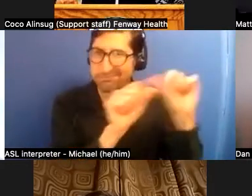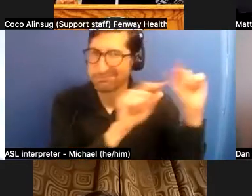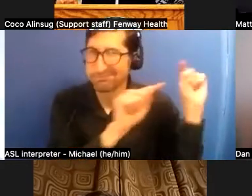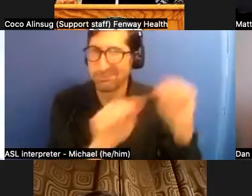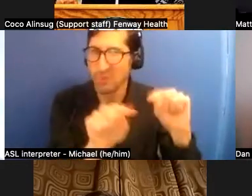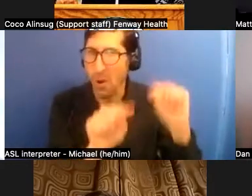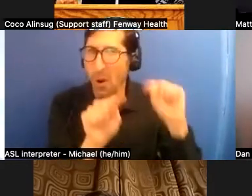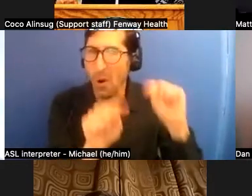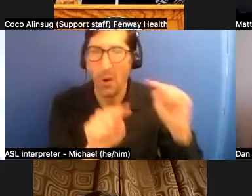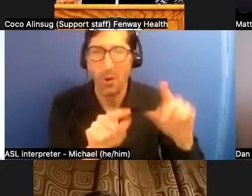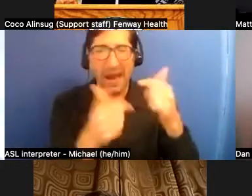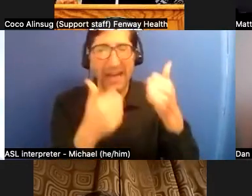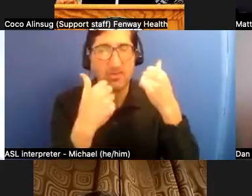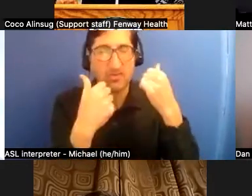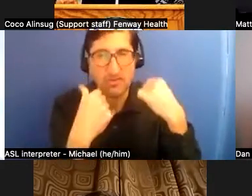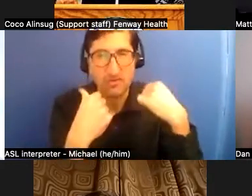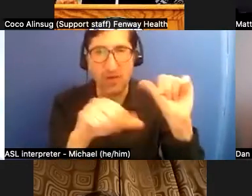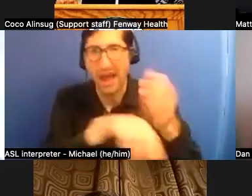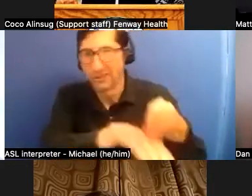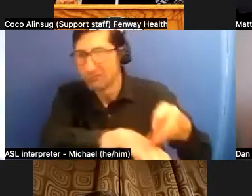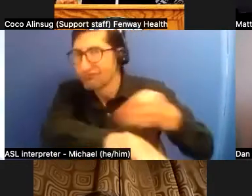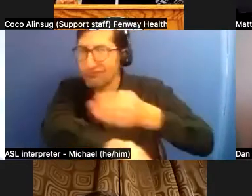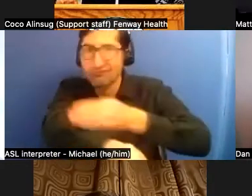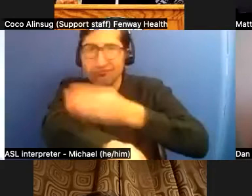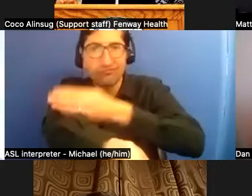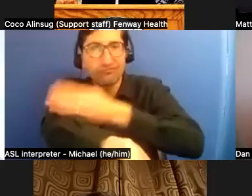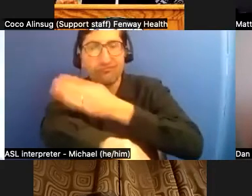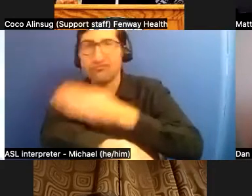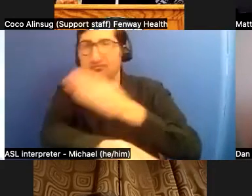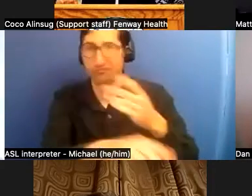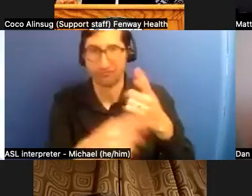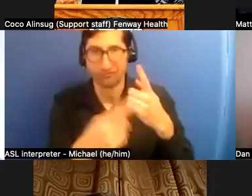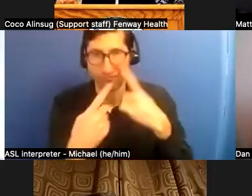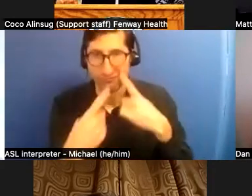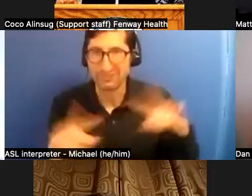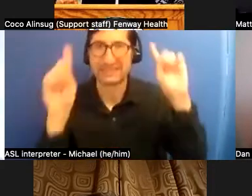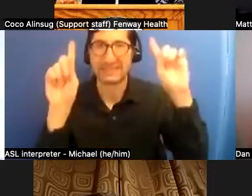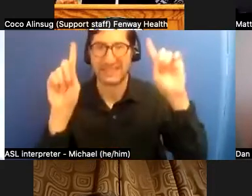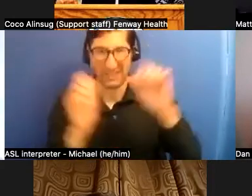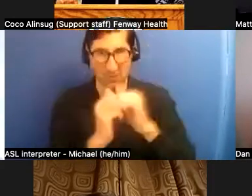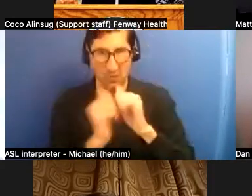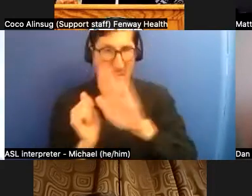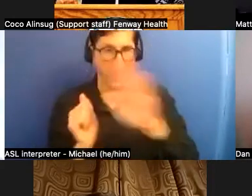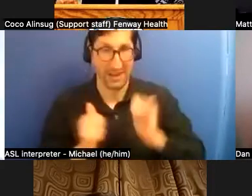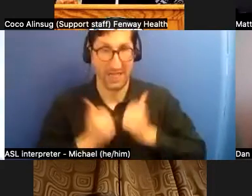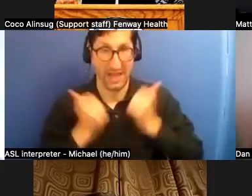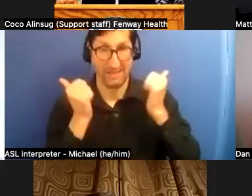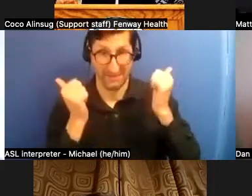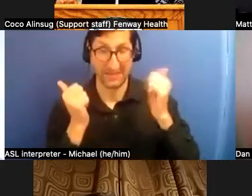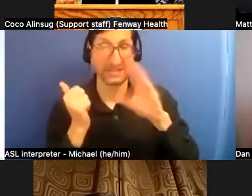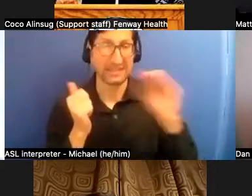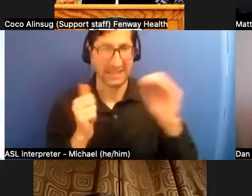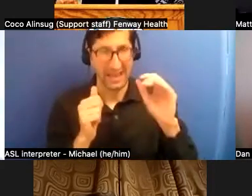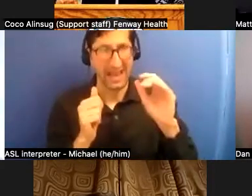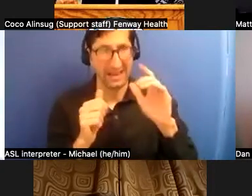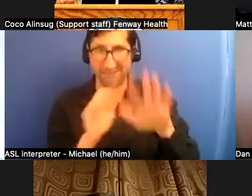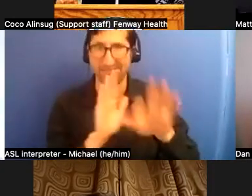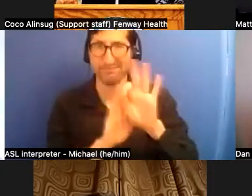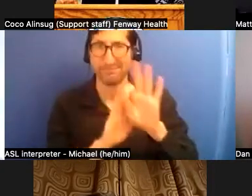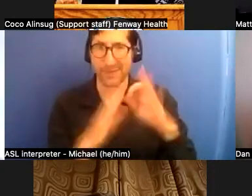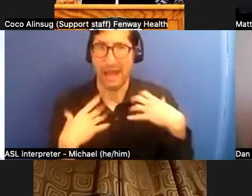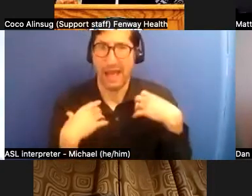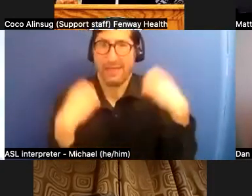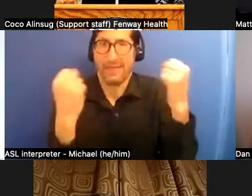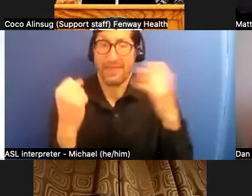to stay on a path that ultimately is helping, that's, you know, that leads to health and ultimately